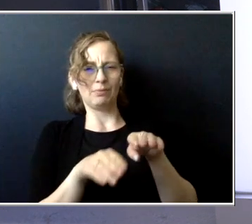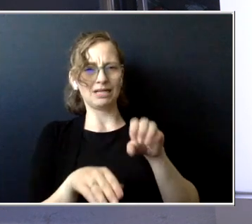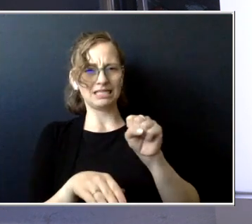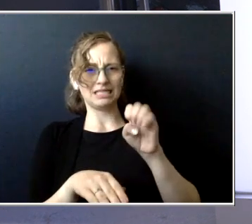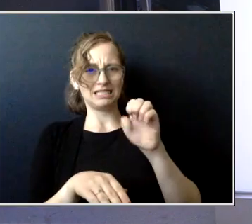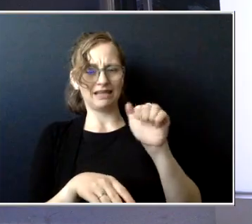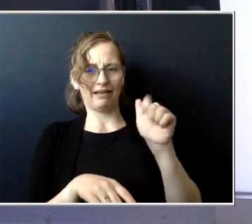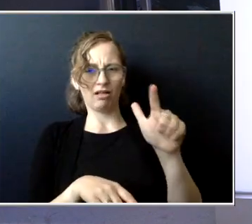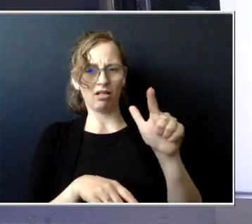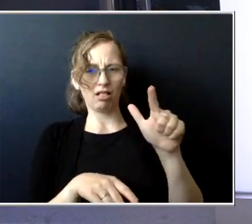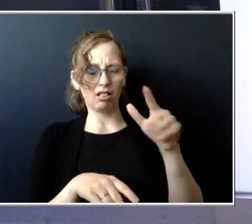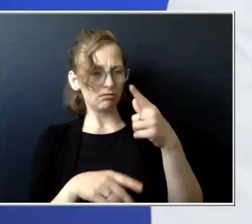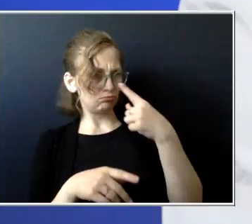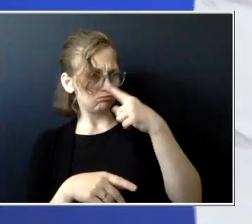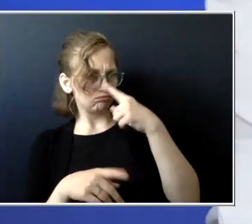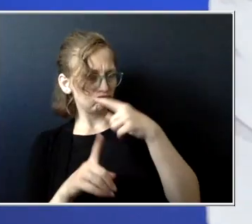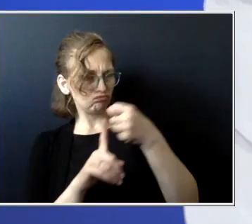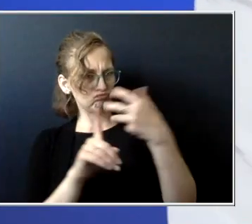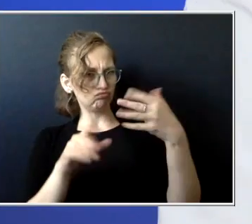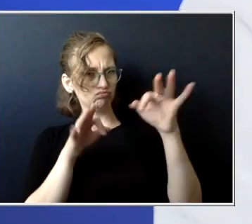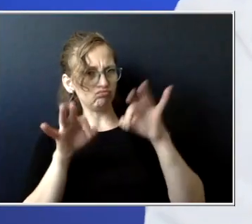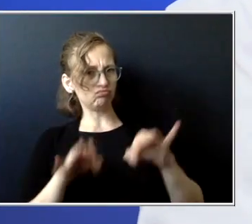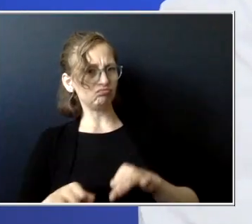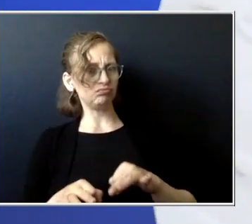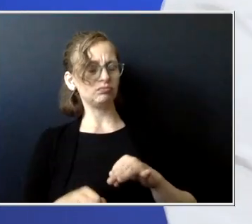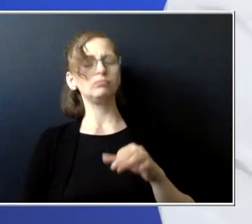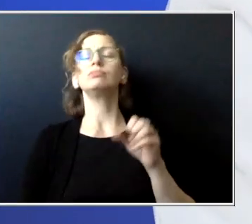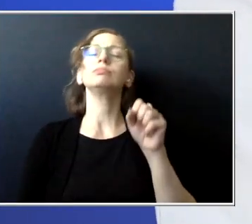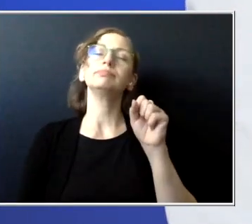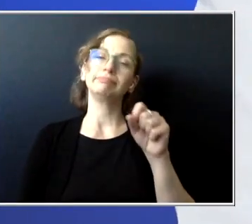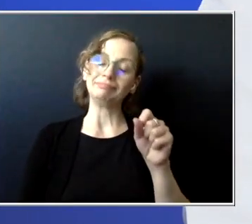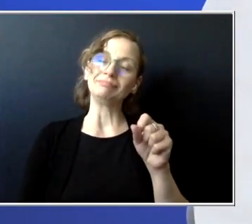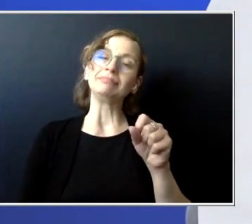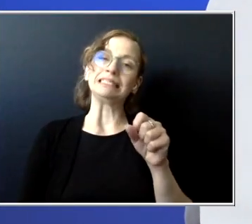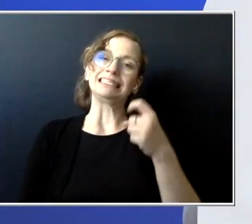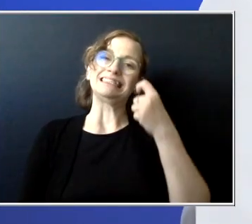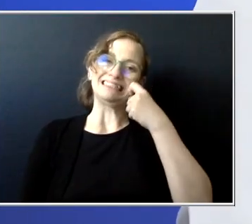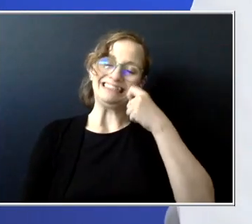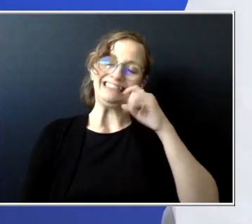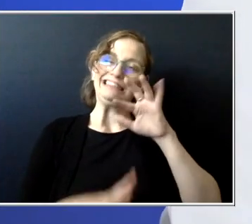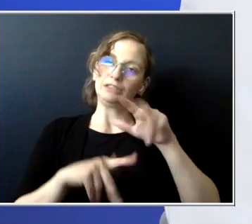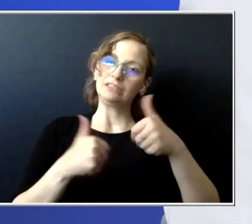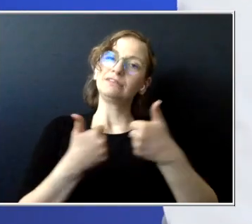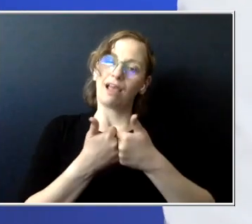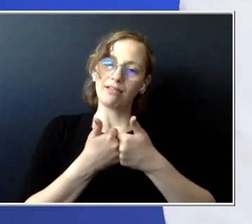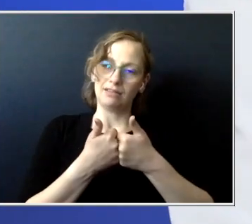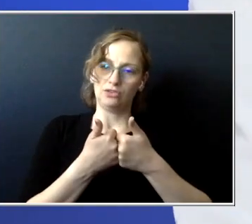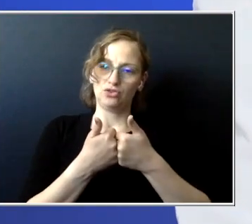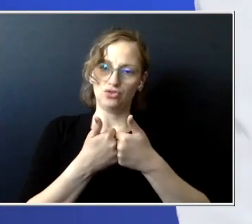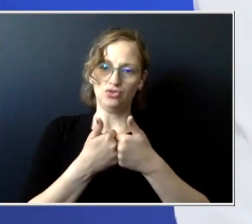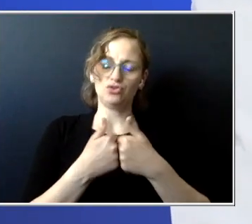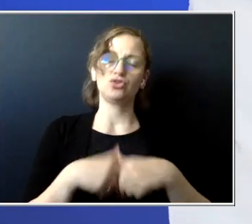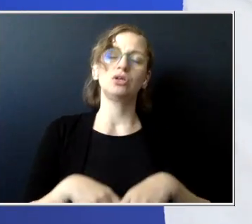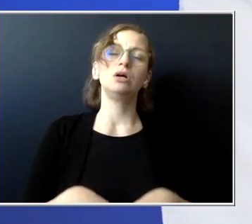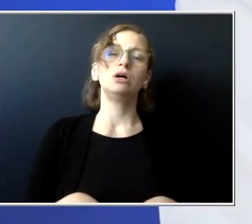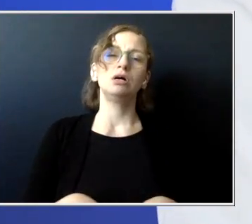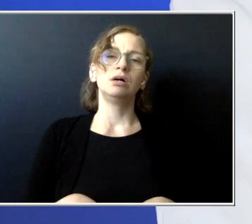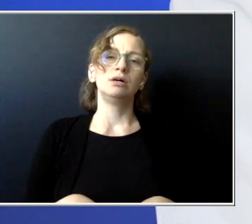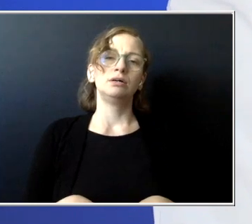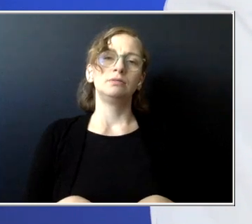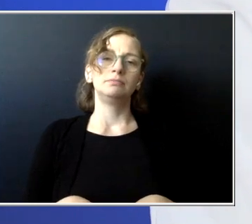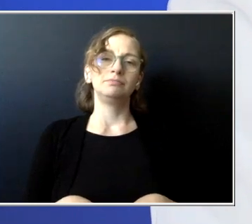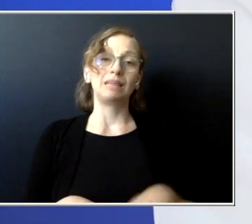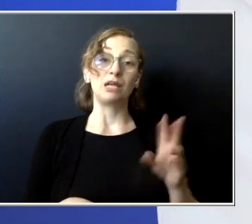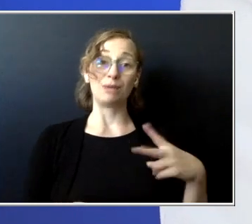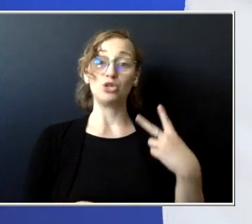patients? Yeah, it's been a bit of a challenging time in the space. There's actually been 2 recalls in the